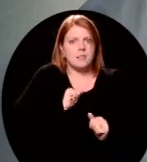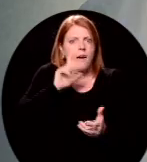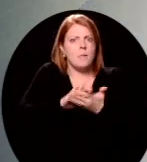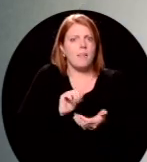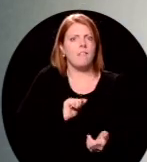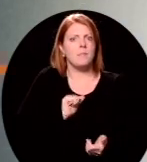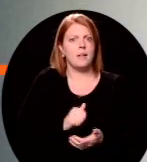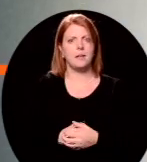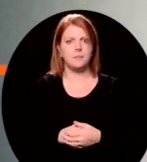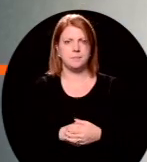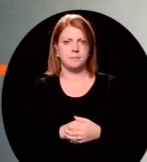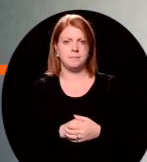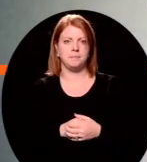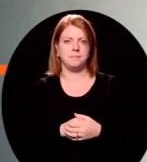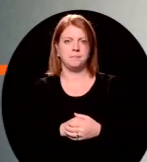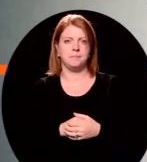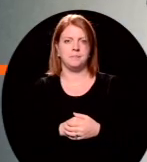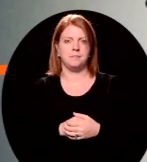myself.